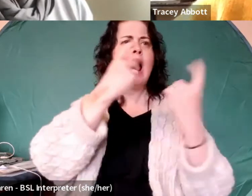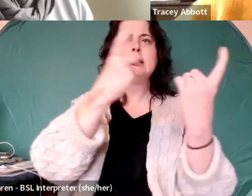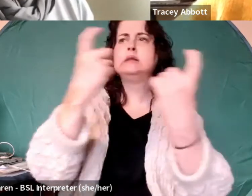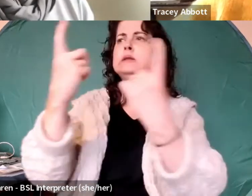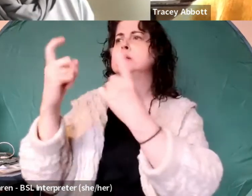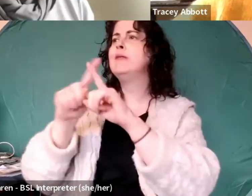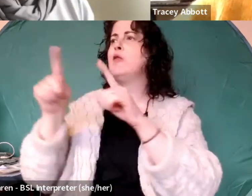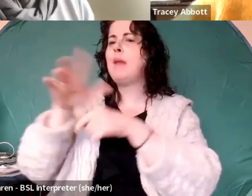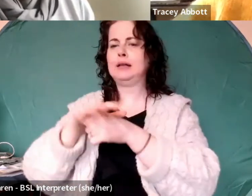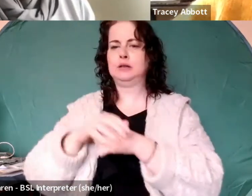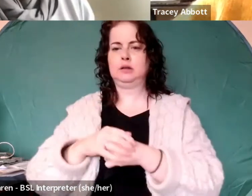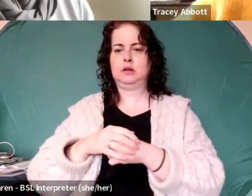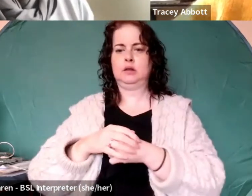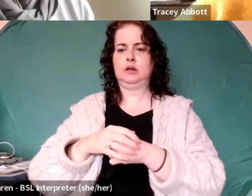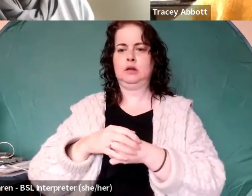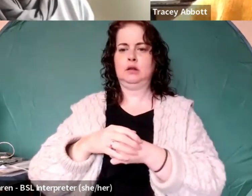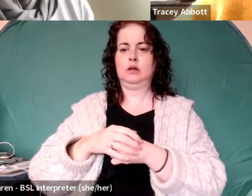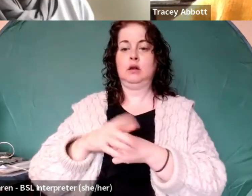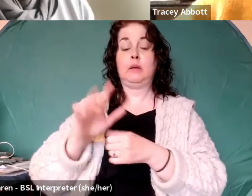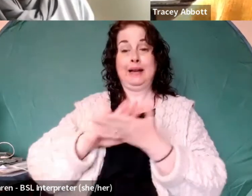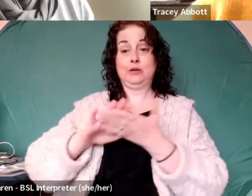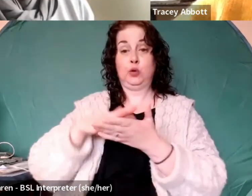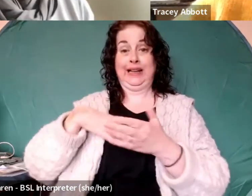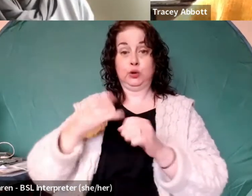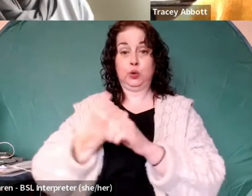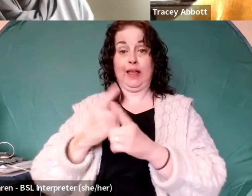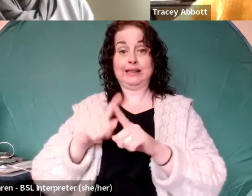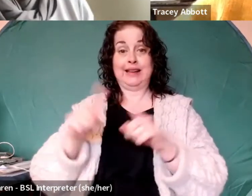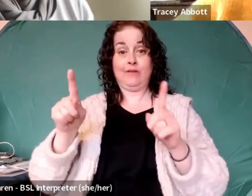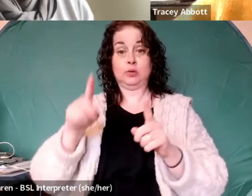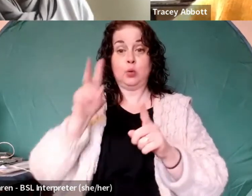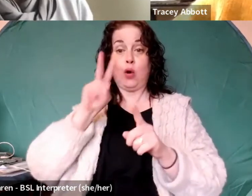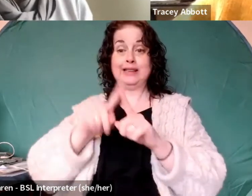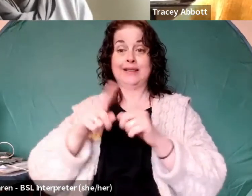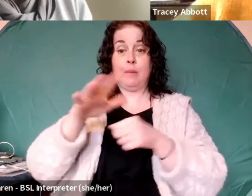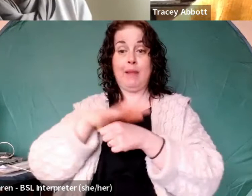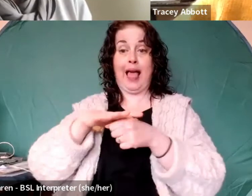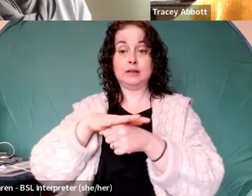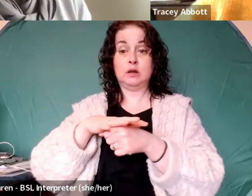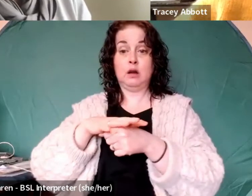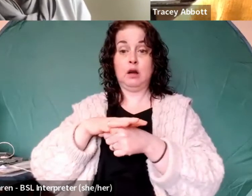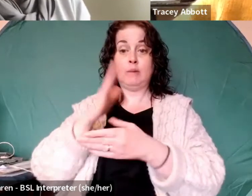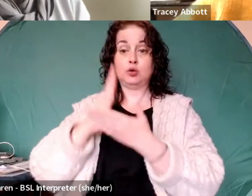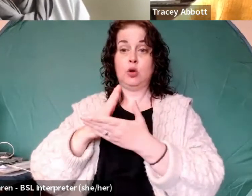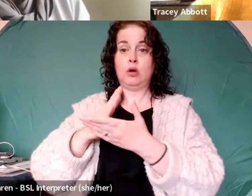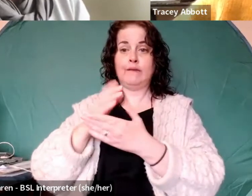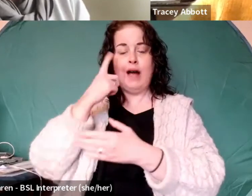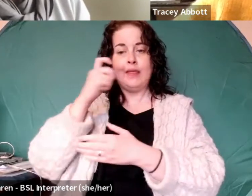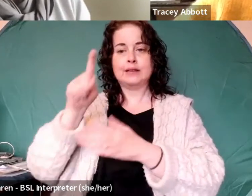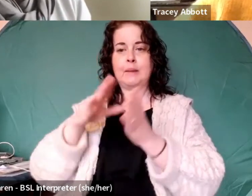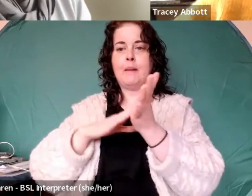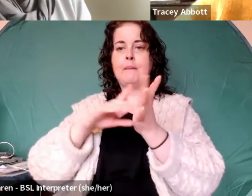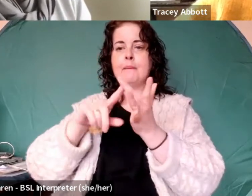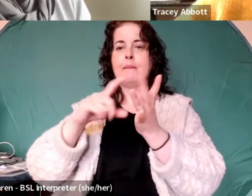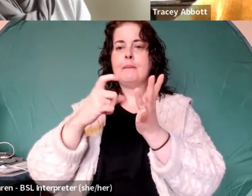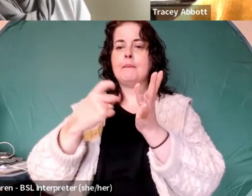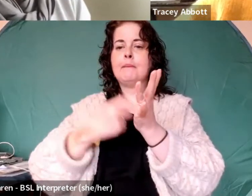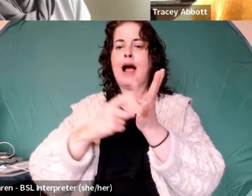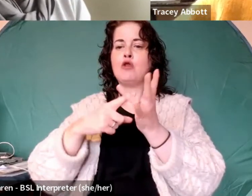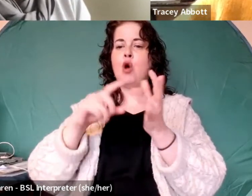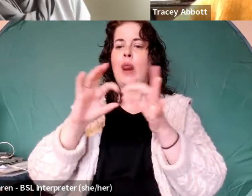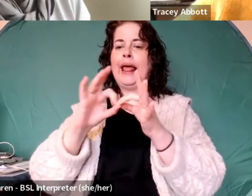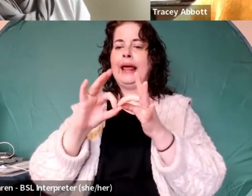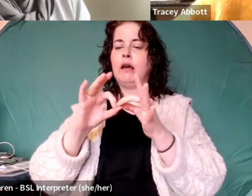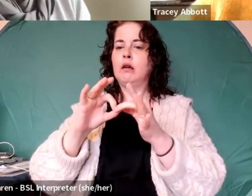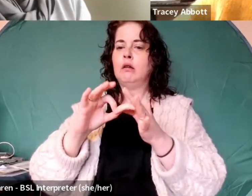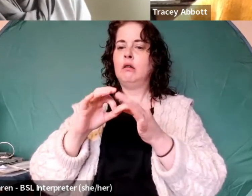thing is, you have to do things differently in order to look in different places. And I'm sure you found the same at Microlink, but all of a sudden we're finding that